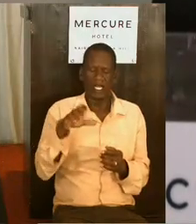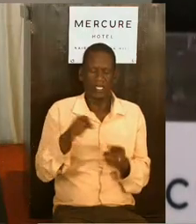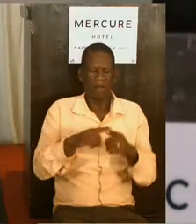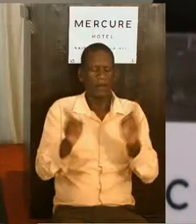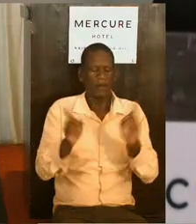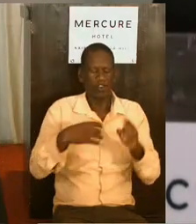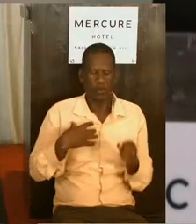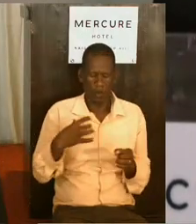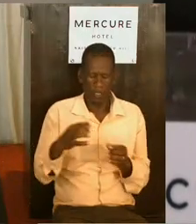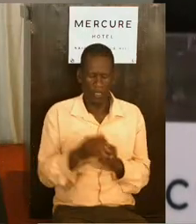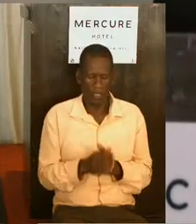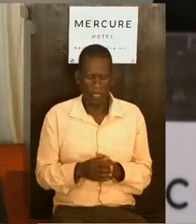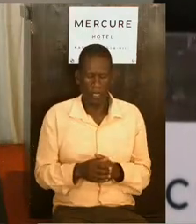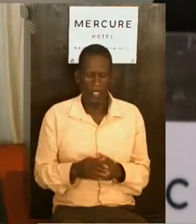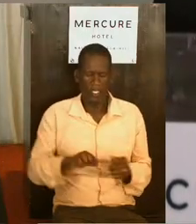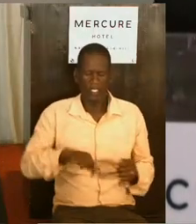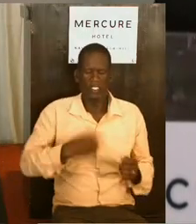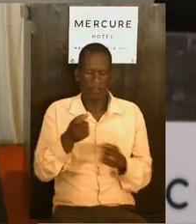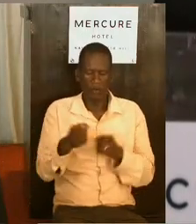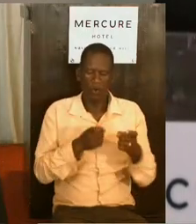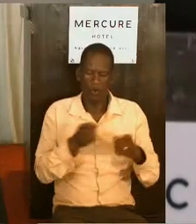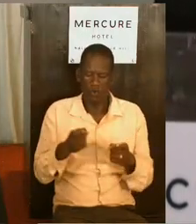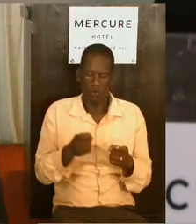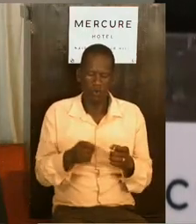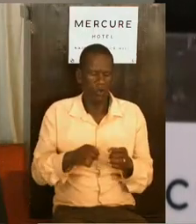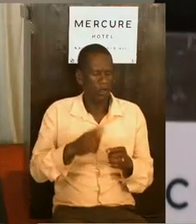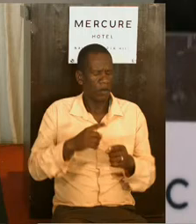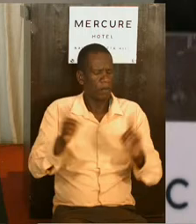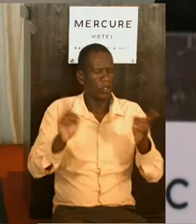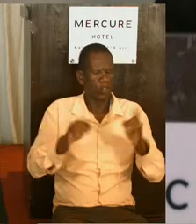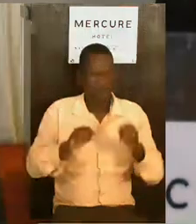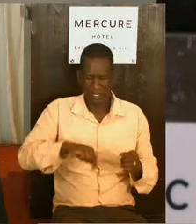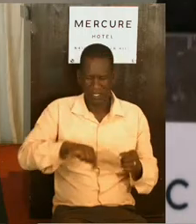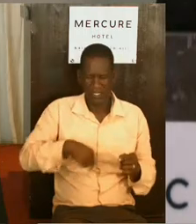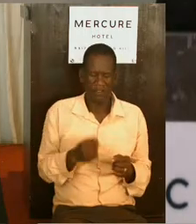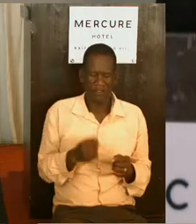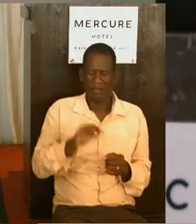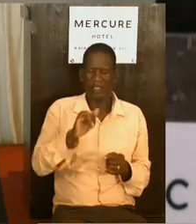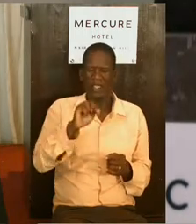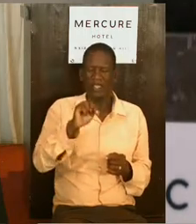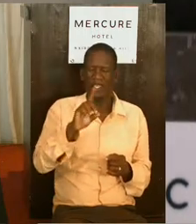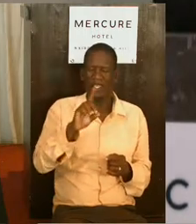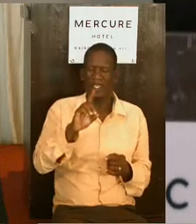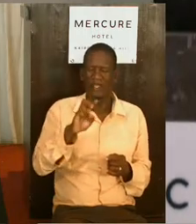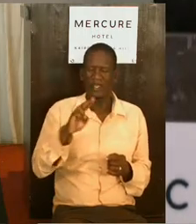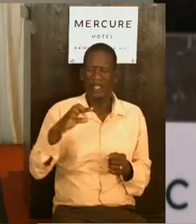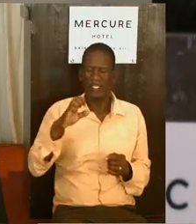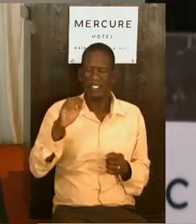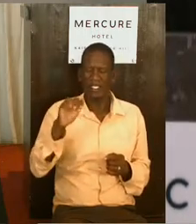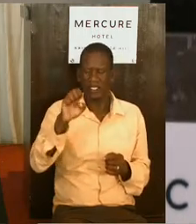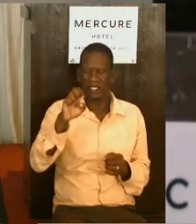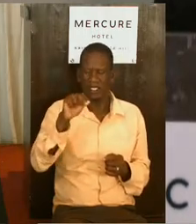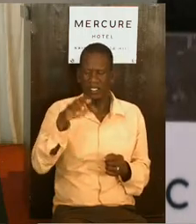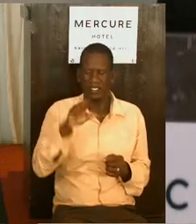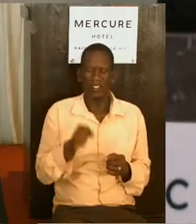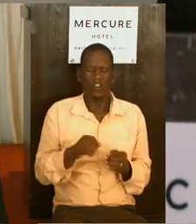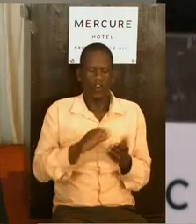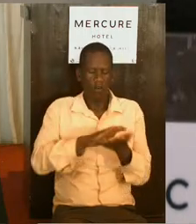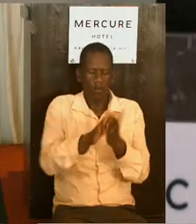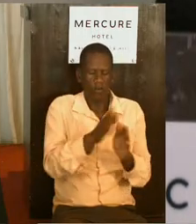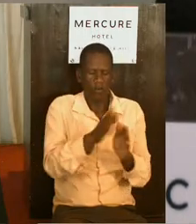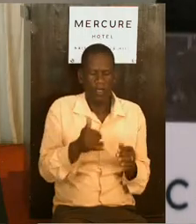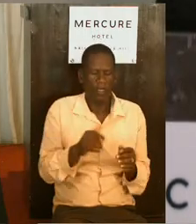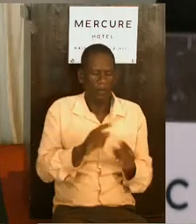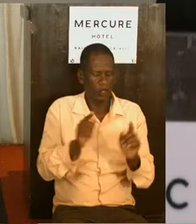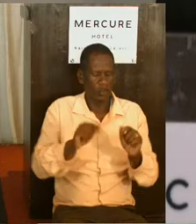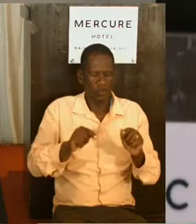wealth self-control instead of self-indulgences forgiveness instead of